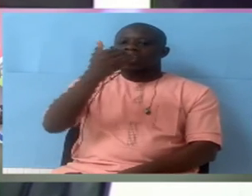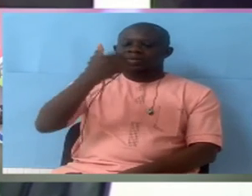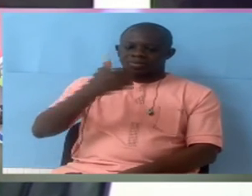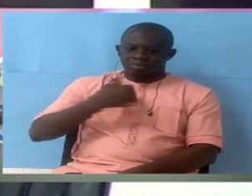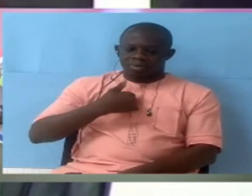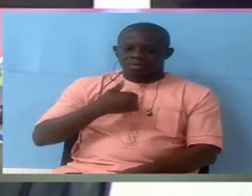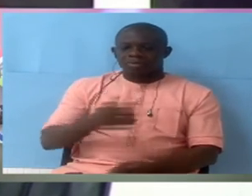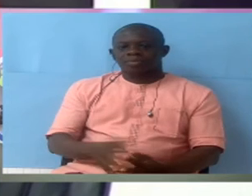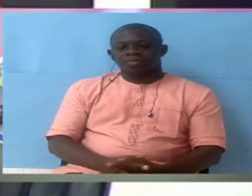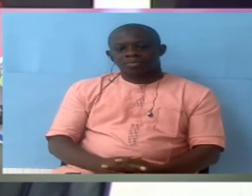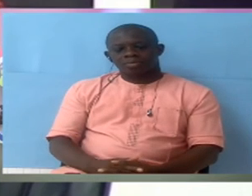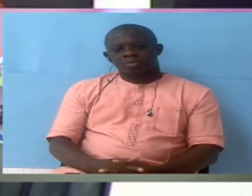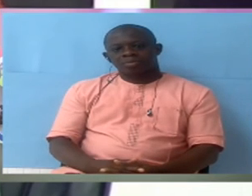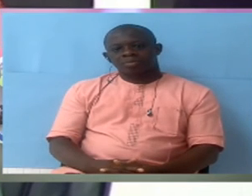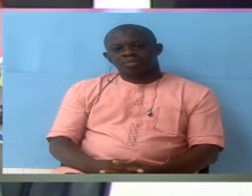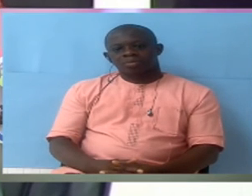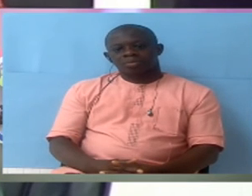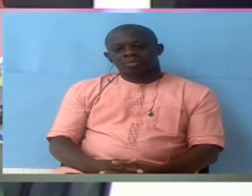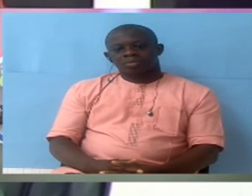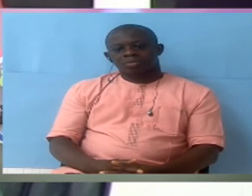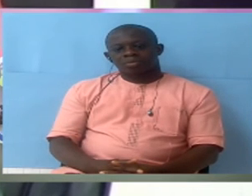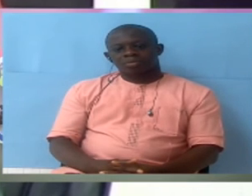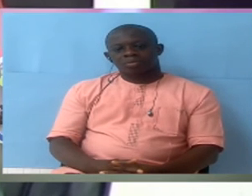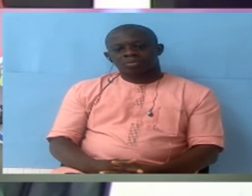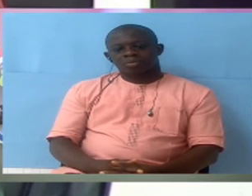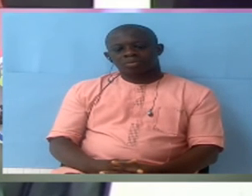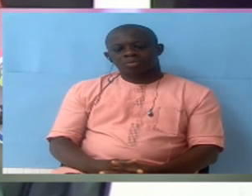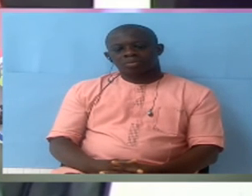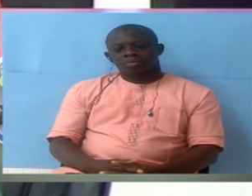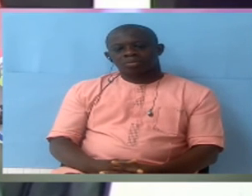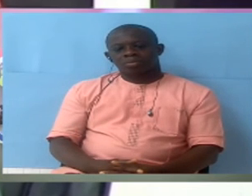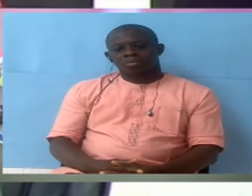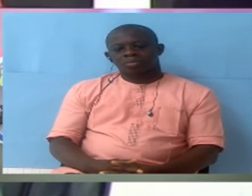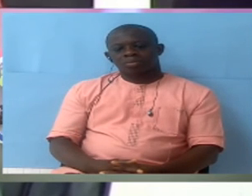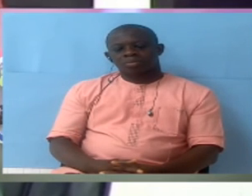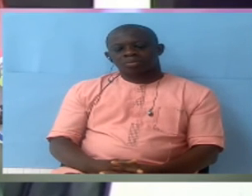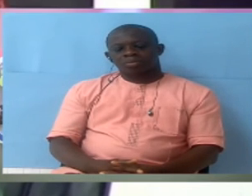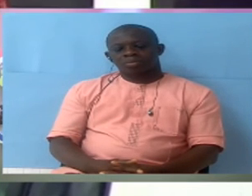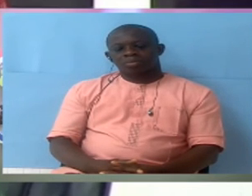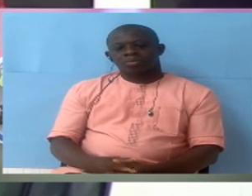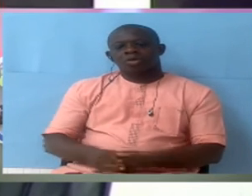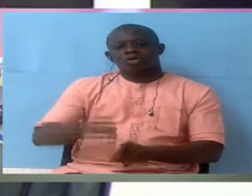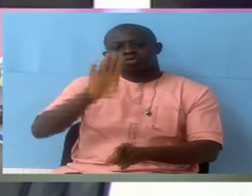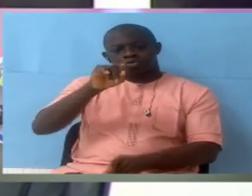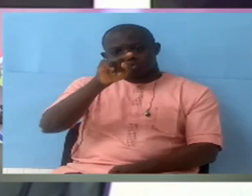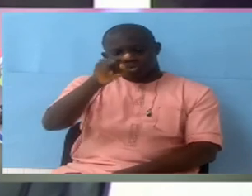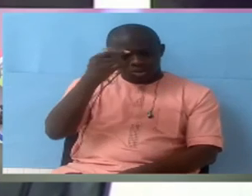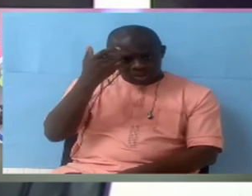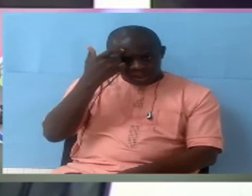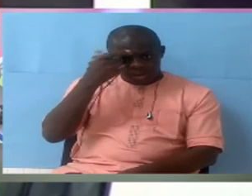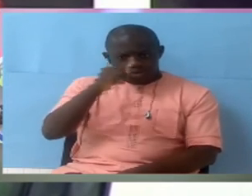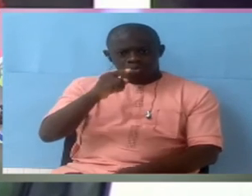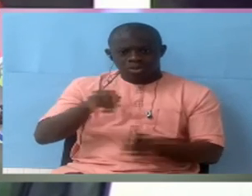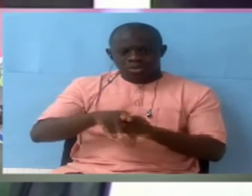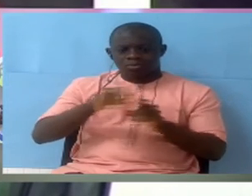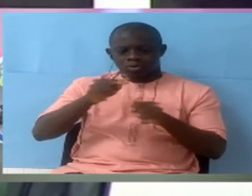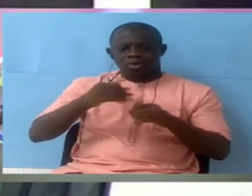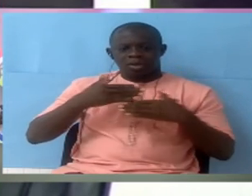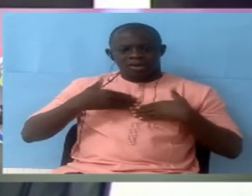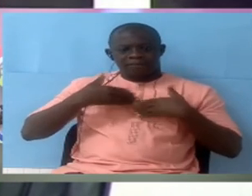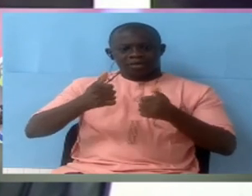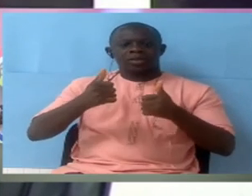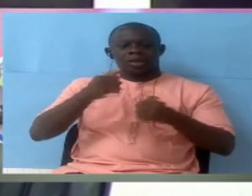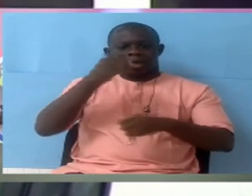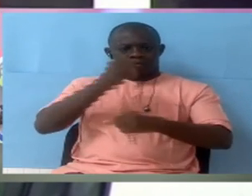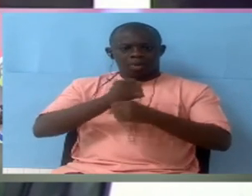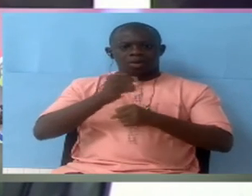Asked me. Like money. Do you think you are fit to leave in the next minute? You fuck ngane na sahiyo ujarna purunga